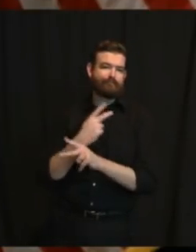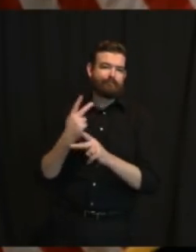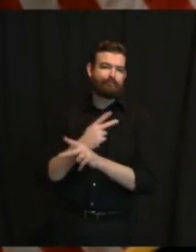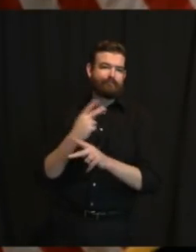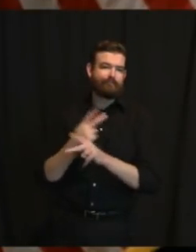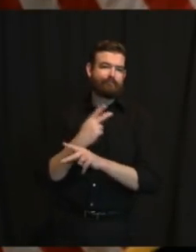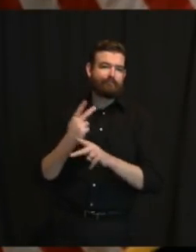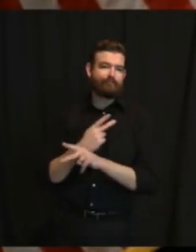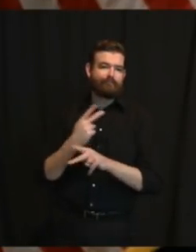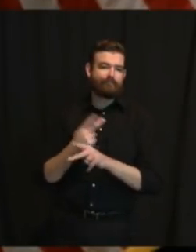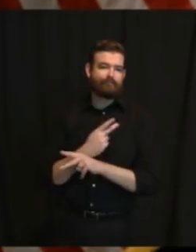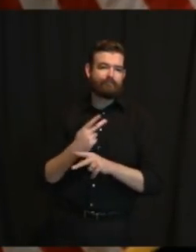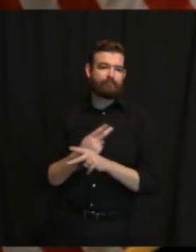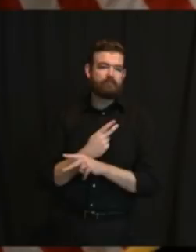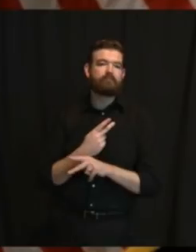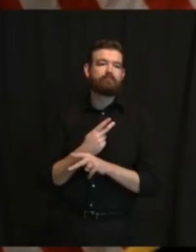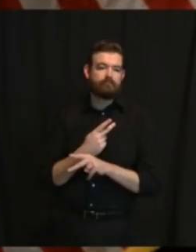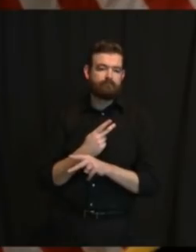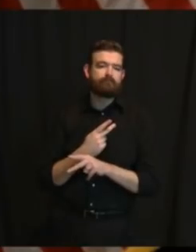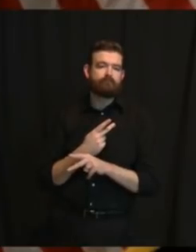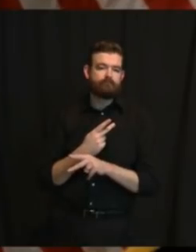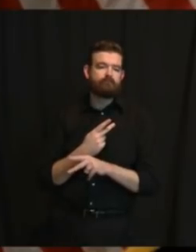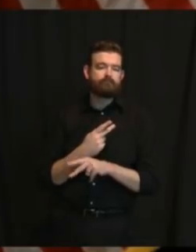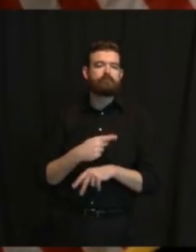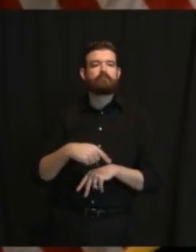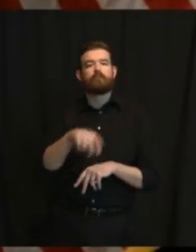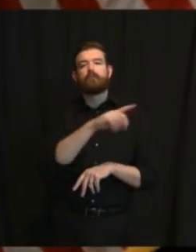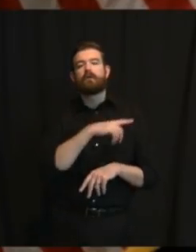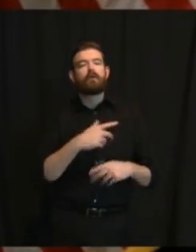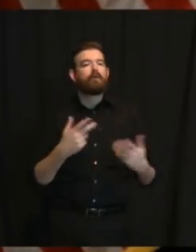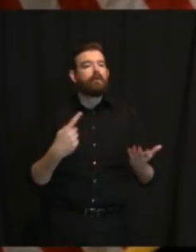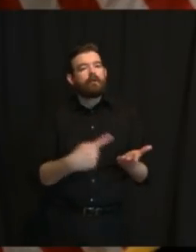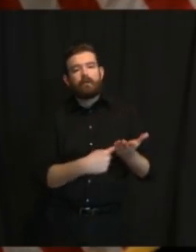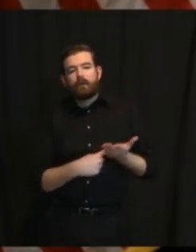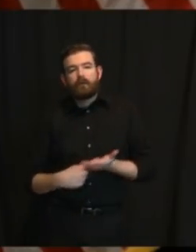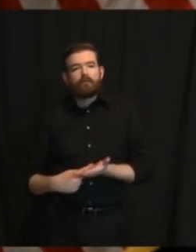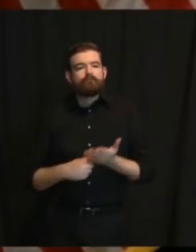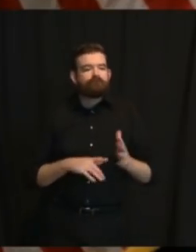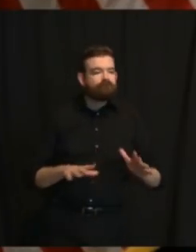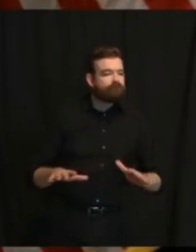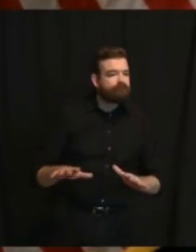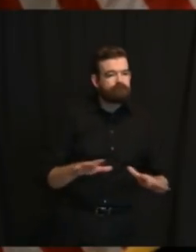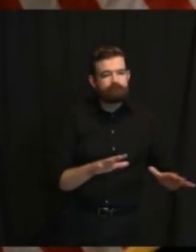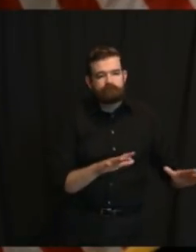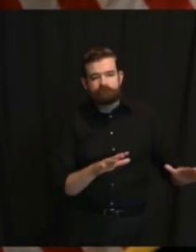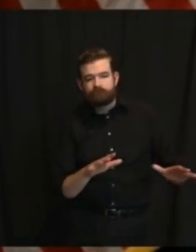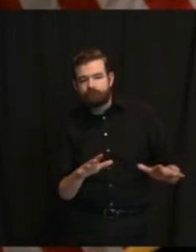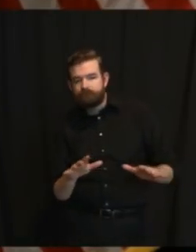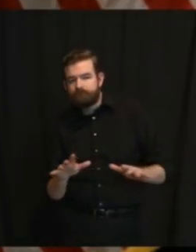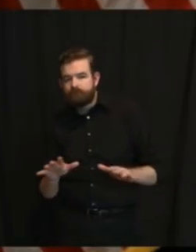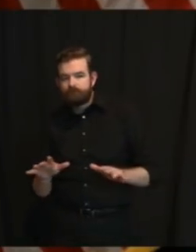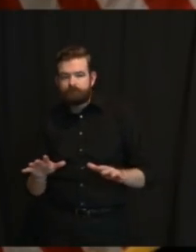they're going to be advising just generally based on their understanding of the industries that they operate in.